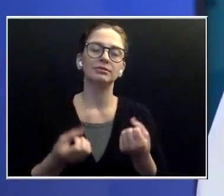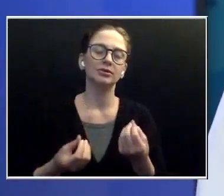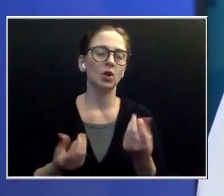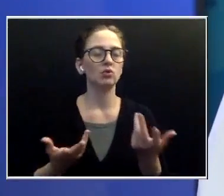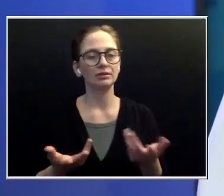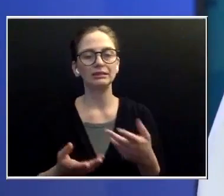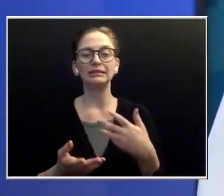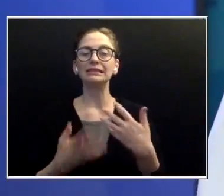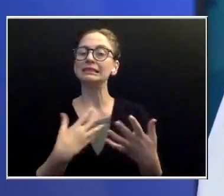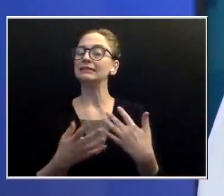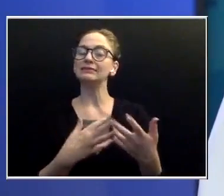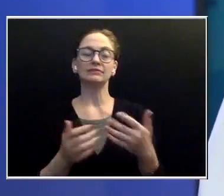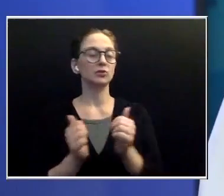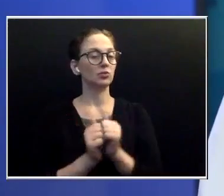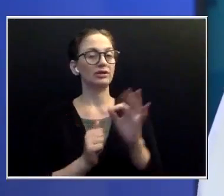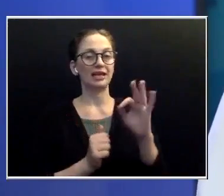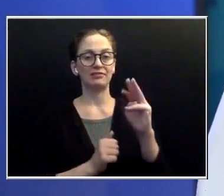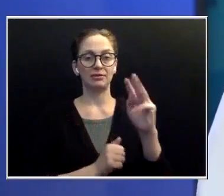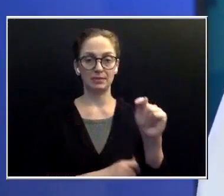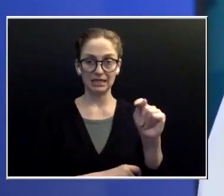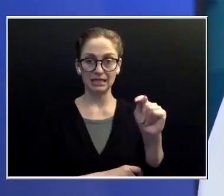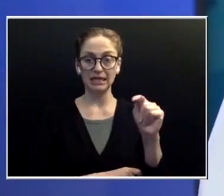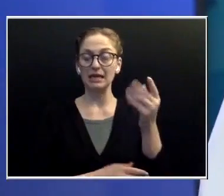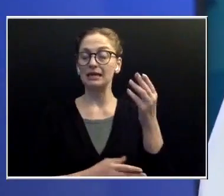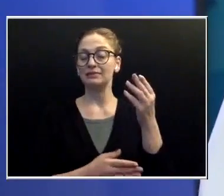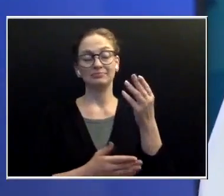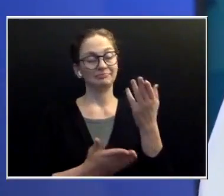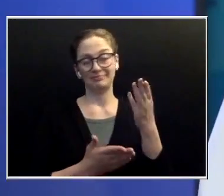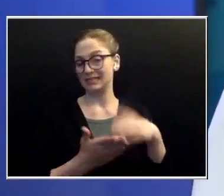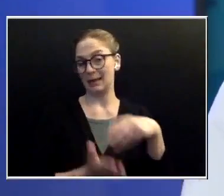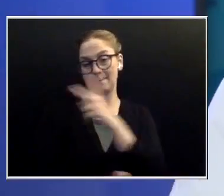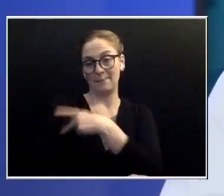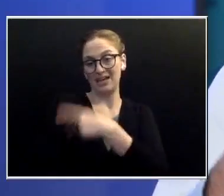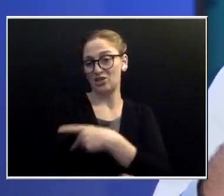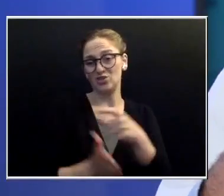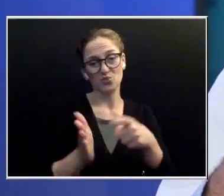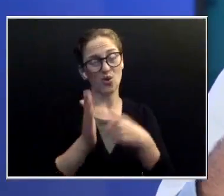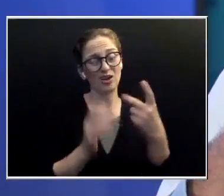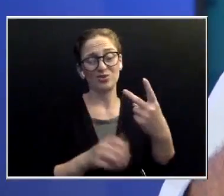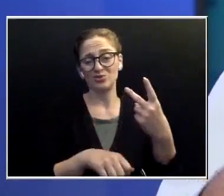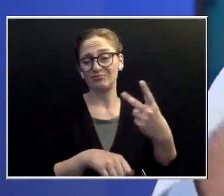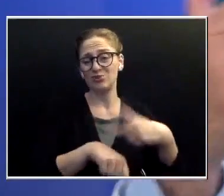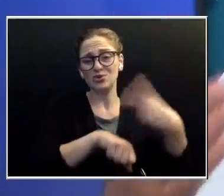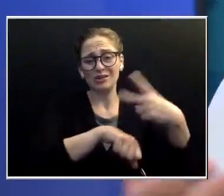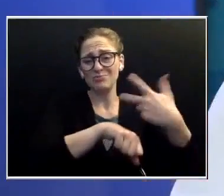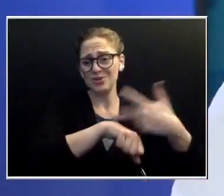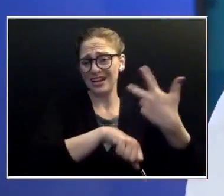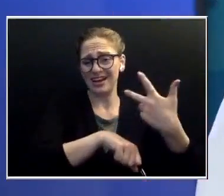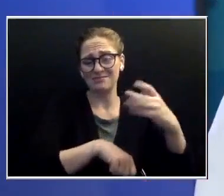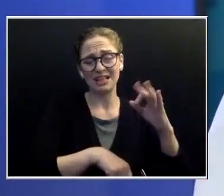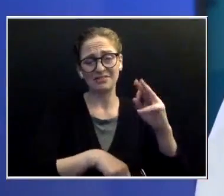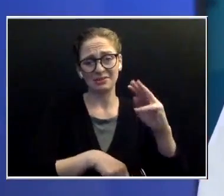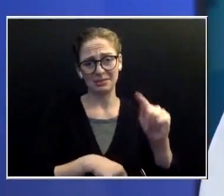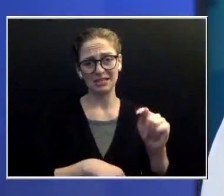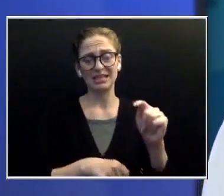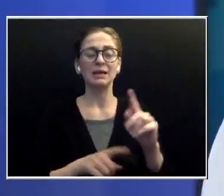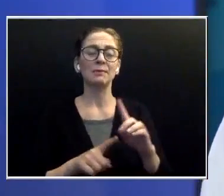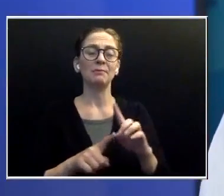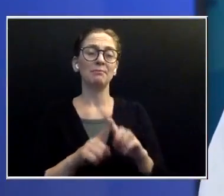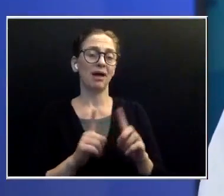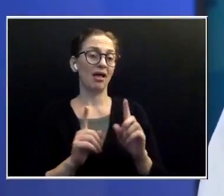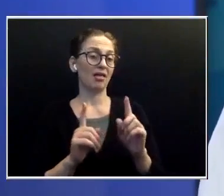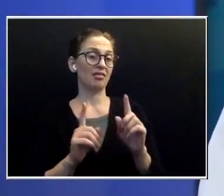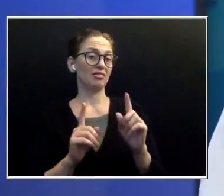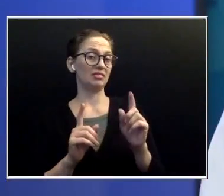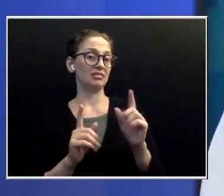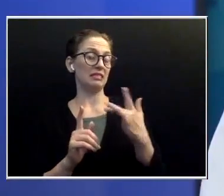transplant, some patients might require more than one. So some patients might have 2 or 3 transplants, but the chance that patients are going to respond to fecal transplantation goes up and up